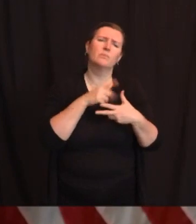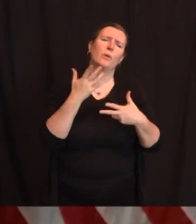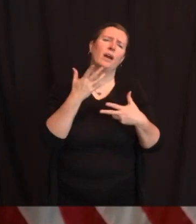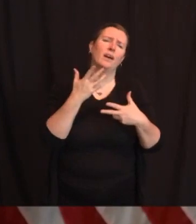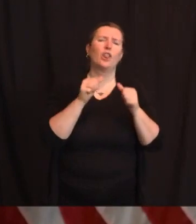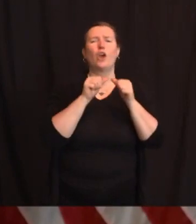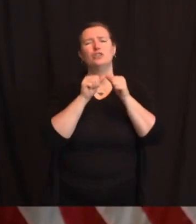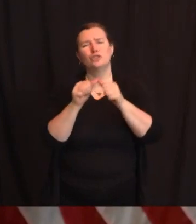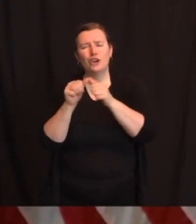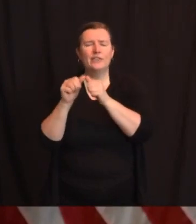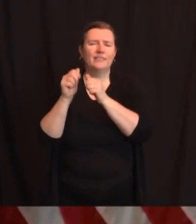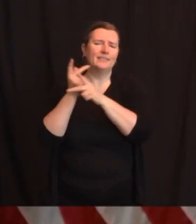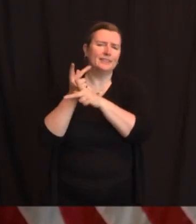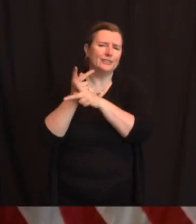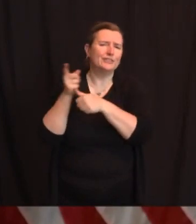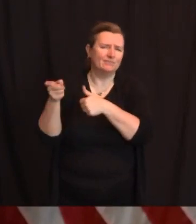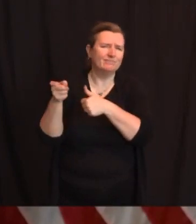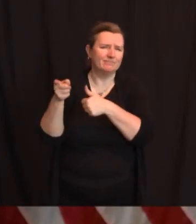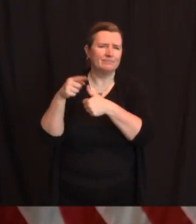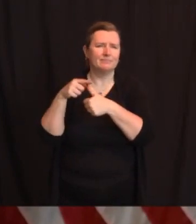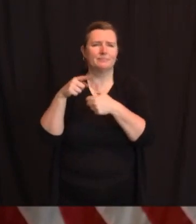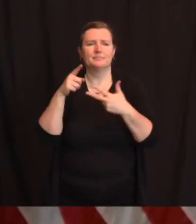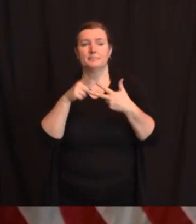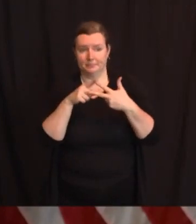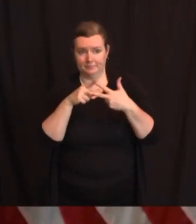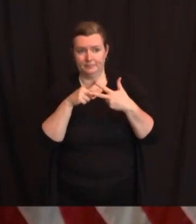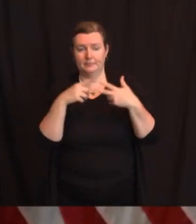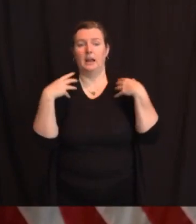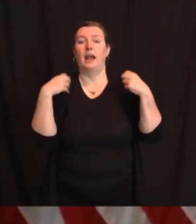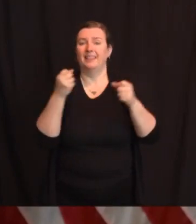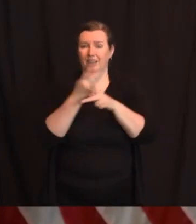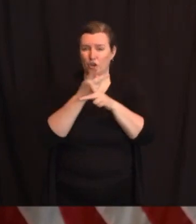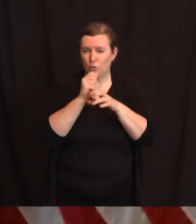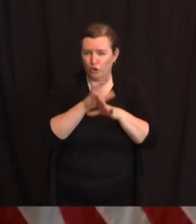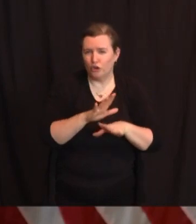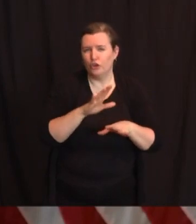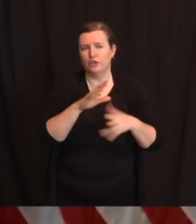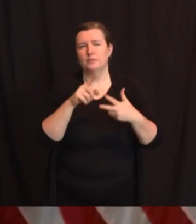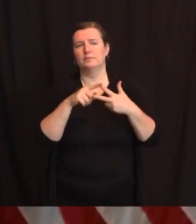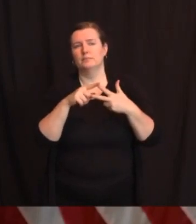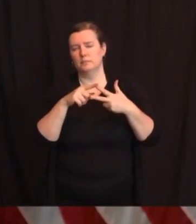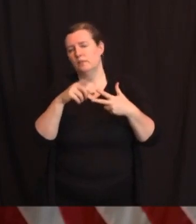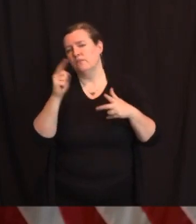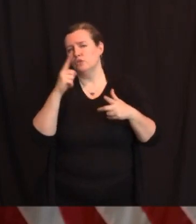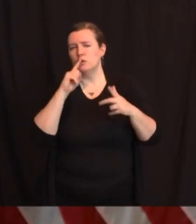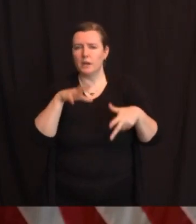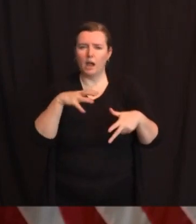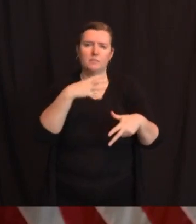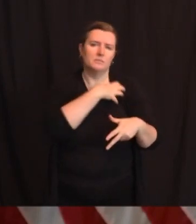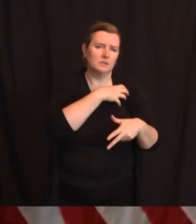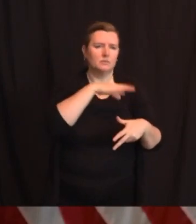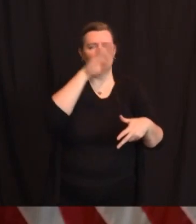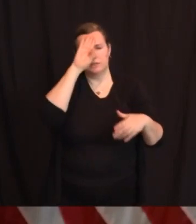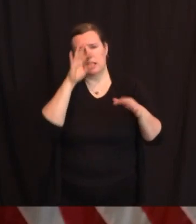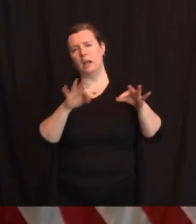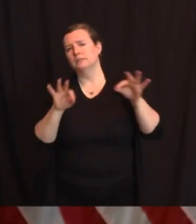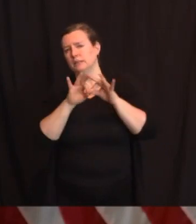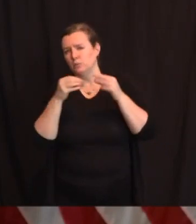many. Second group would be healthcare workers, first responders, essential retail, and then general